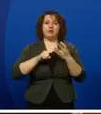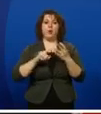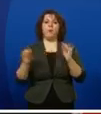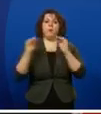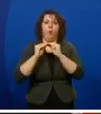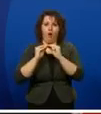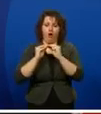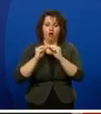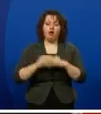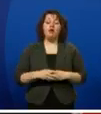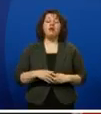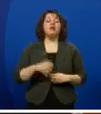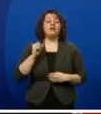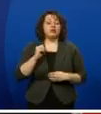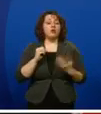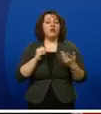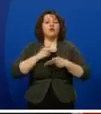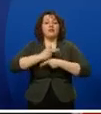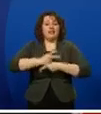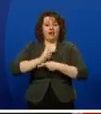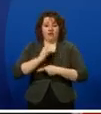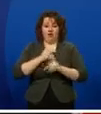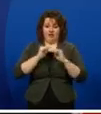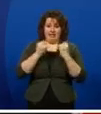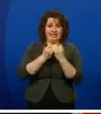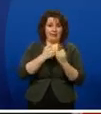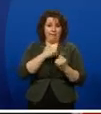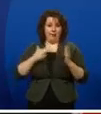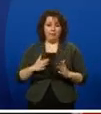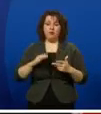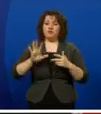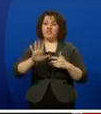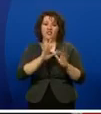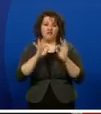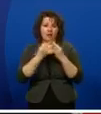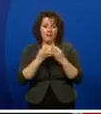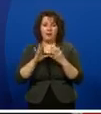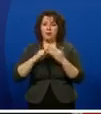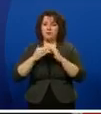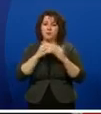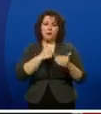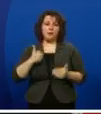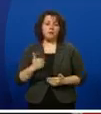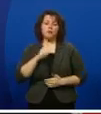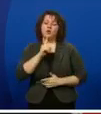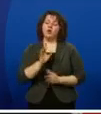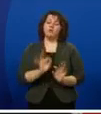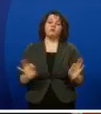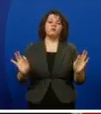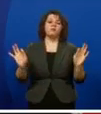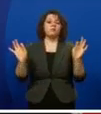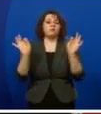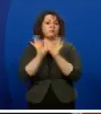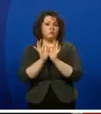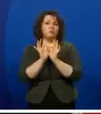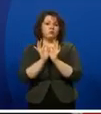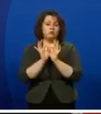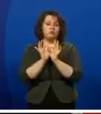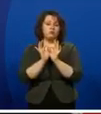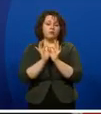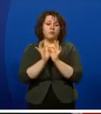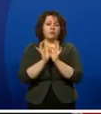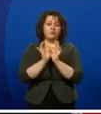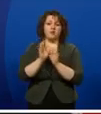team members, their families, and our community members is of core importance